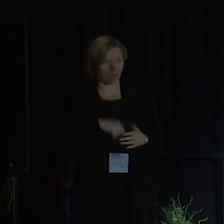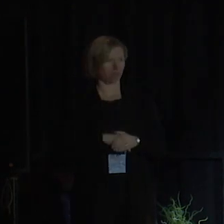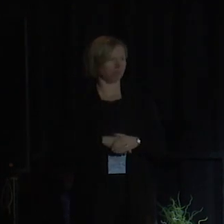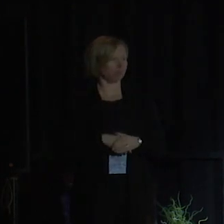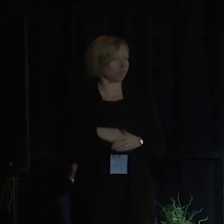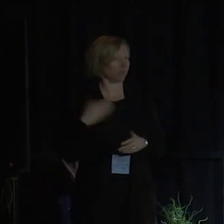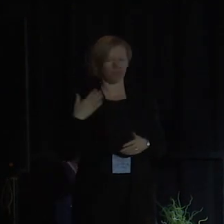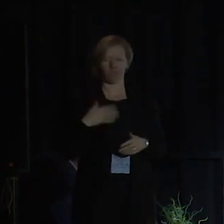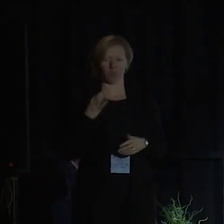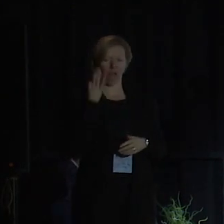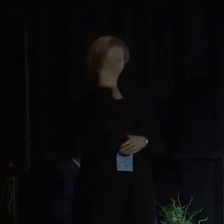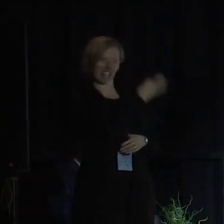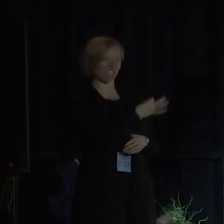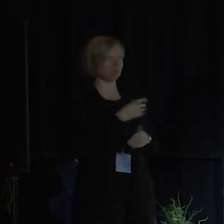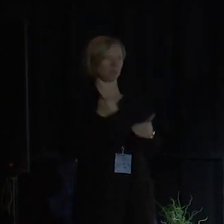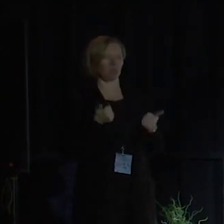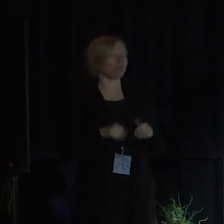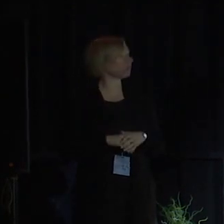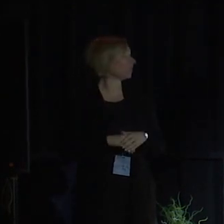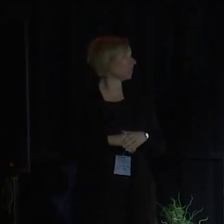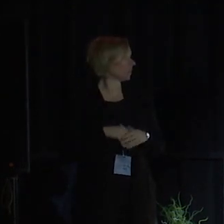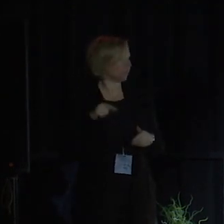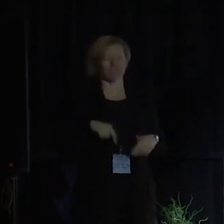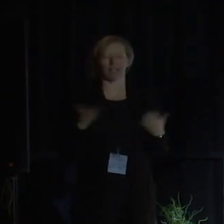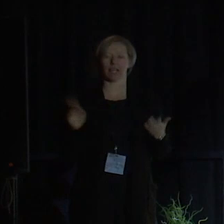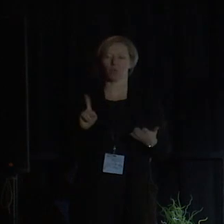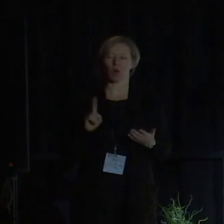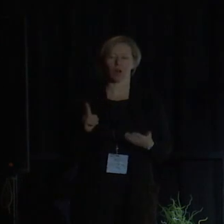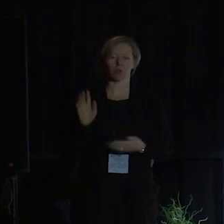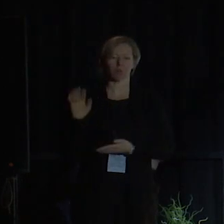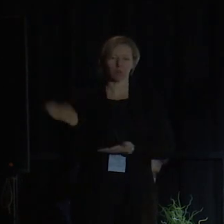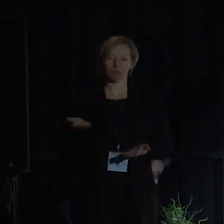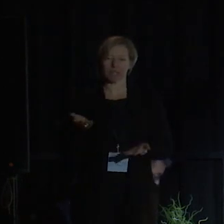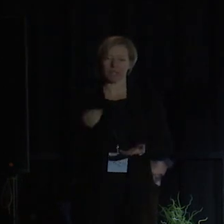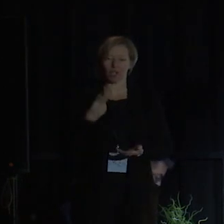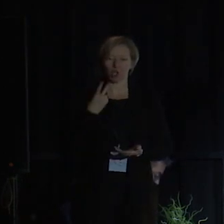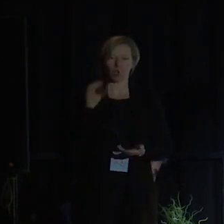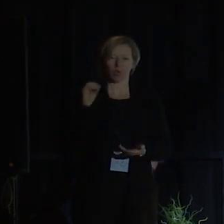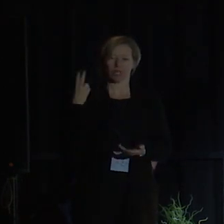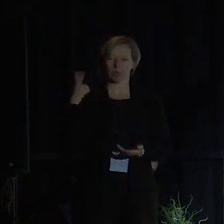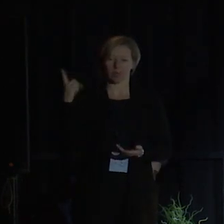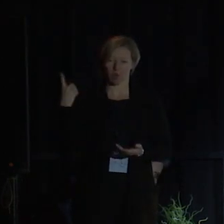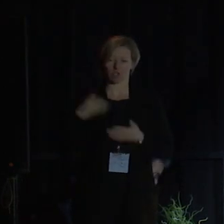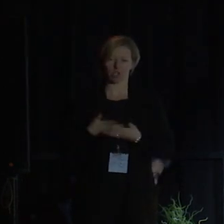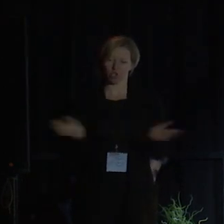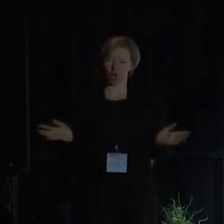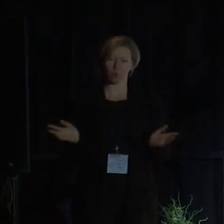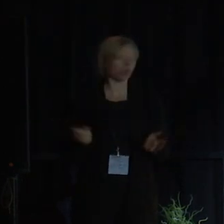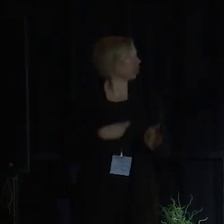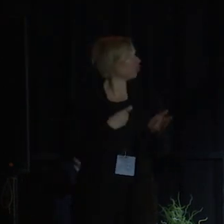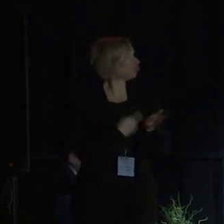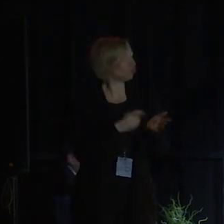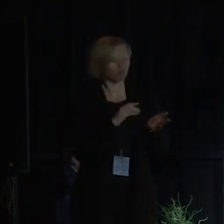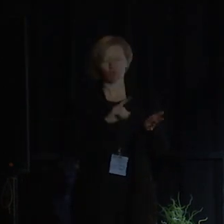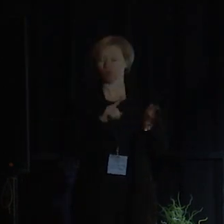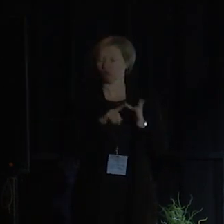you want to speak to her, speak to her. Yeah, great. Okay. And we're here to present to you our new show for 2021, which is Rhyme. Rhyme of the